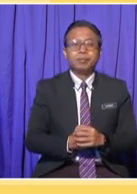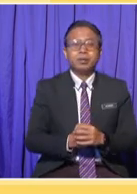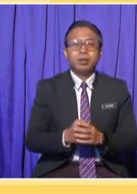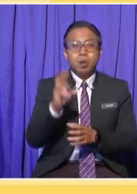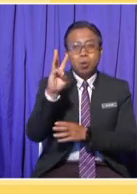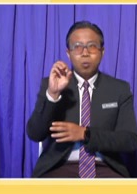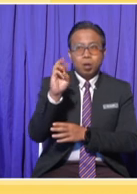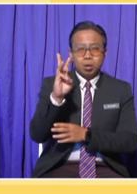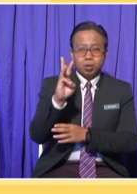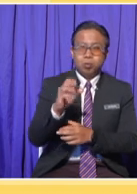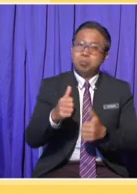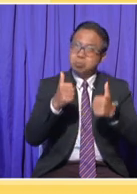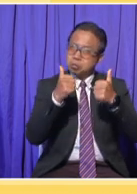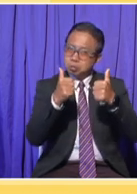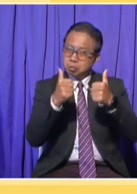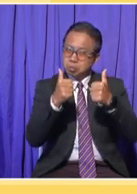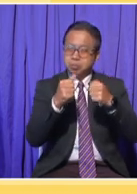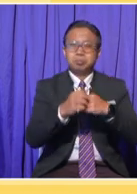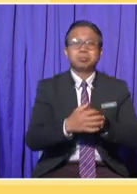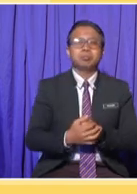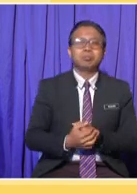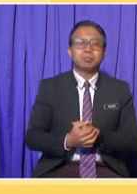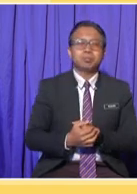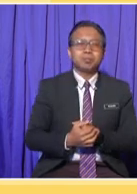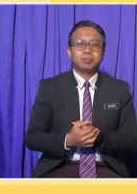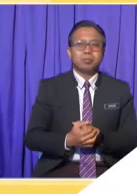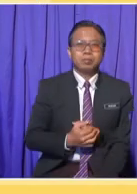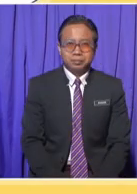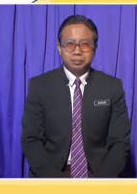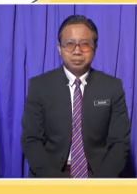Wow, excellent. Good job.